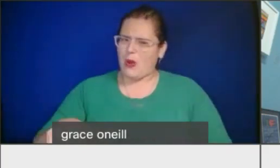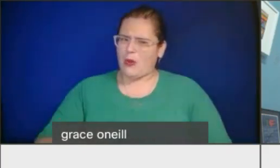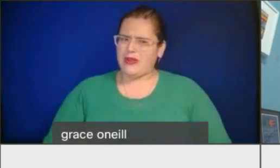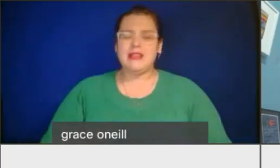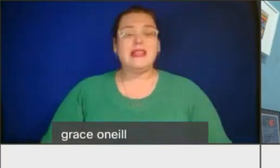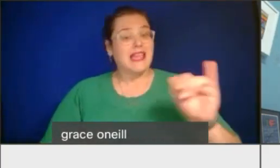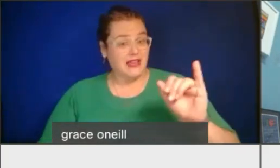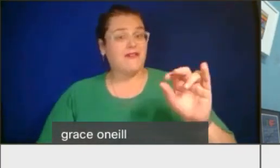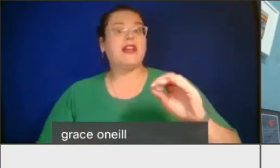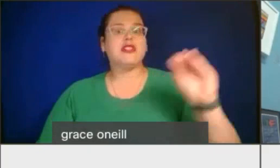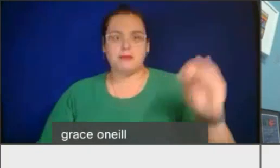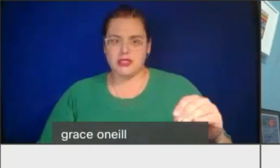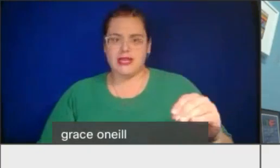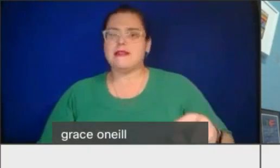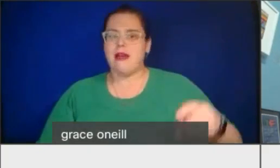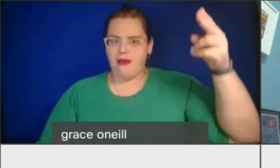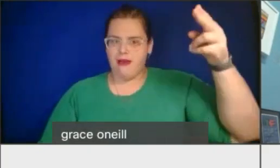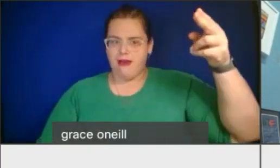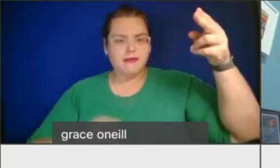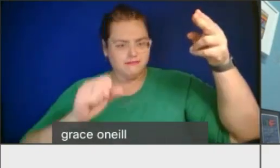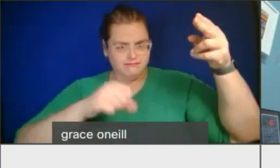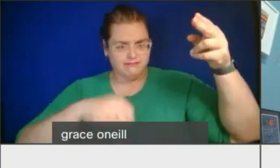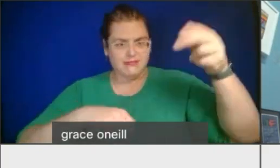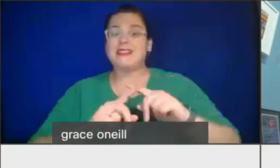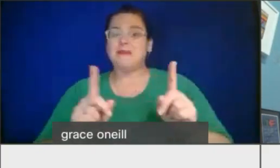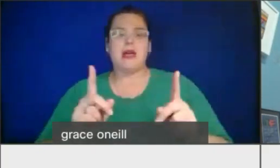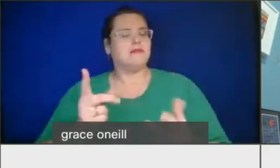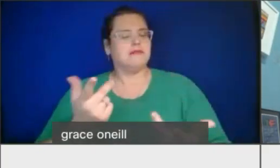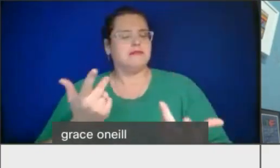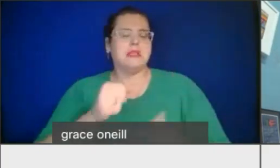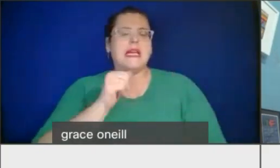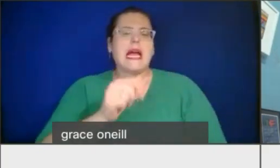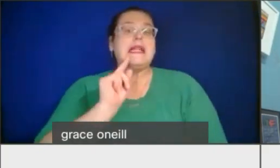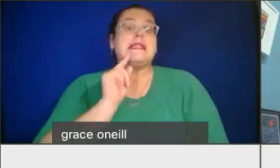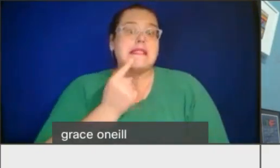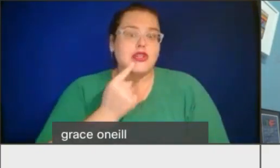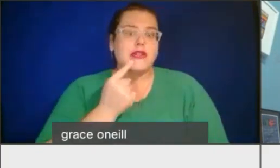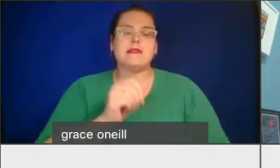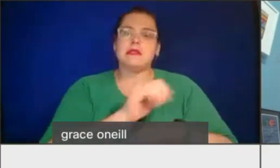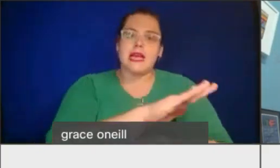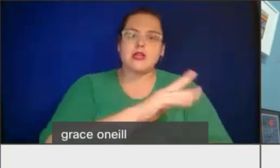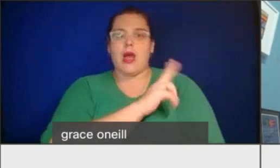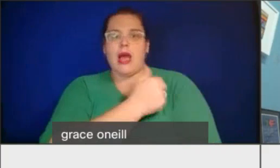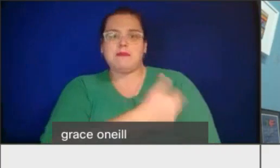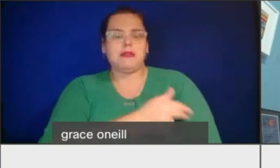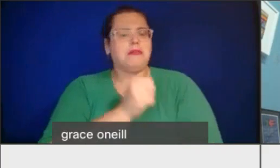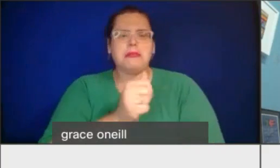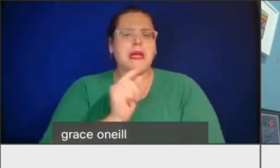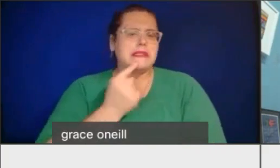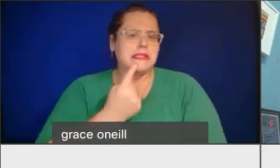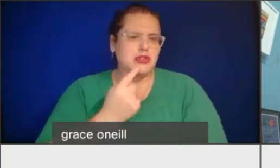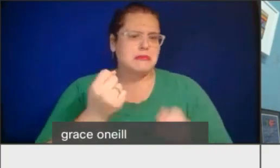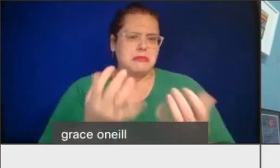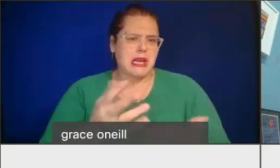rates and not as serious outcomes. But the specific numbers I don't recall, so